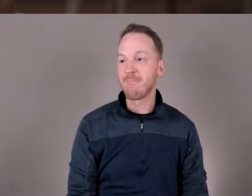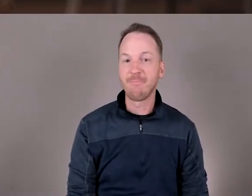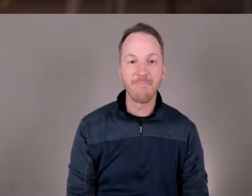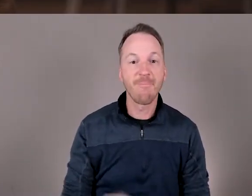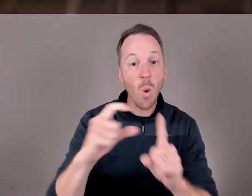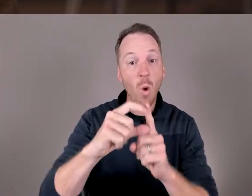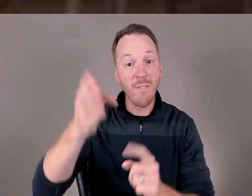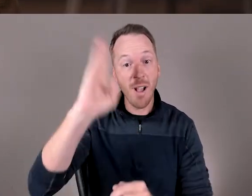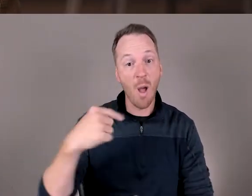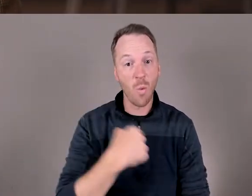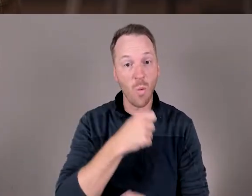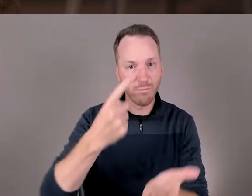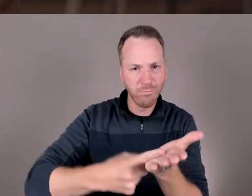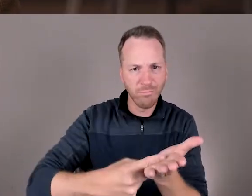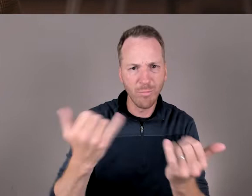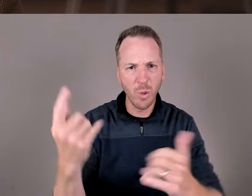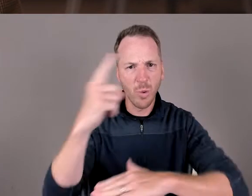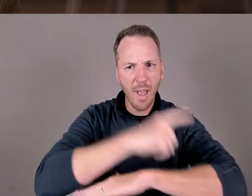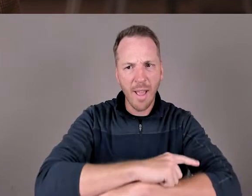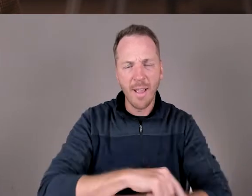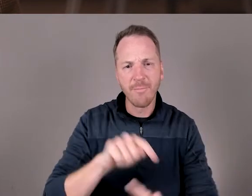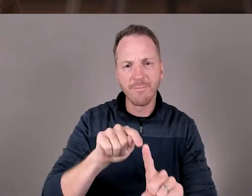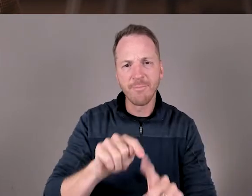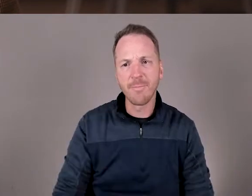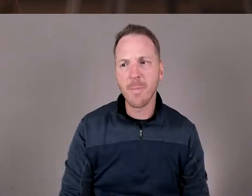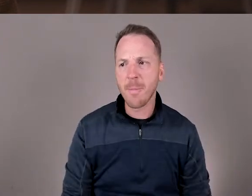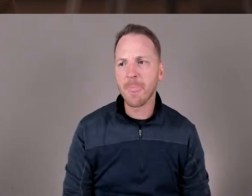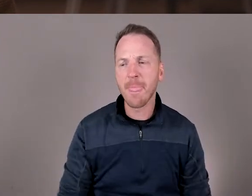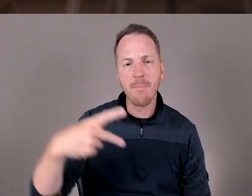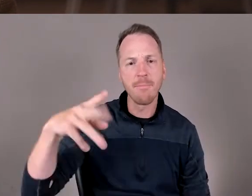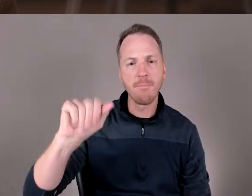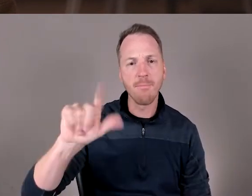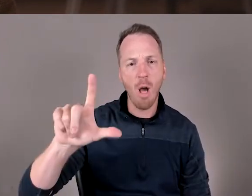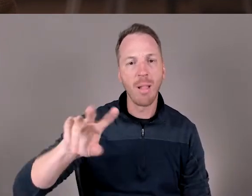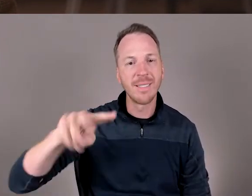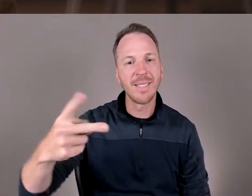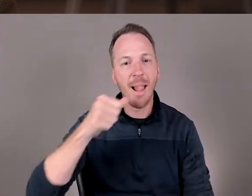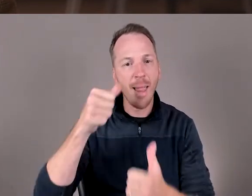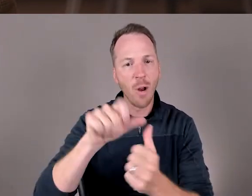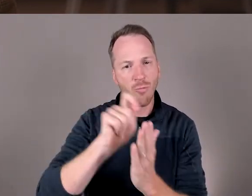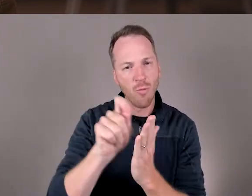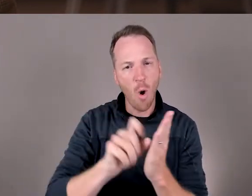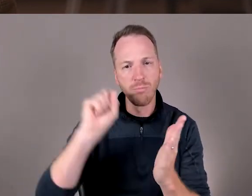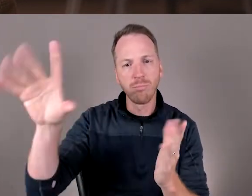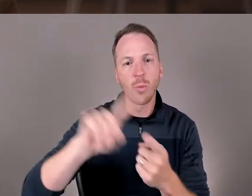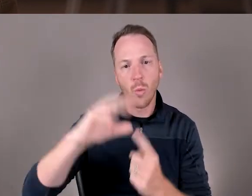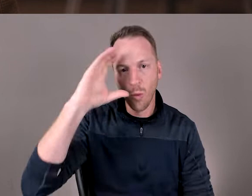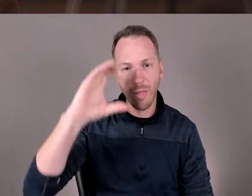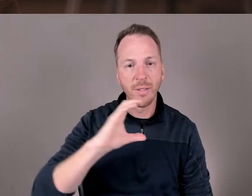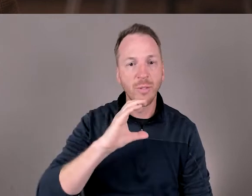The word of God we're going to talk about today is Paul's second letter to the Corinthians, chapter